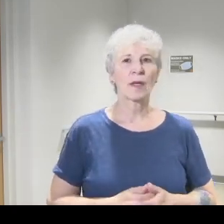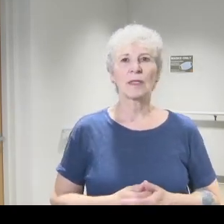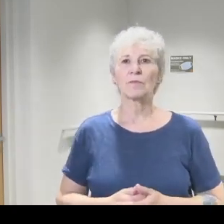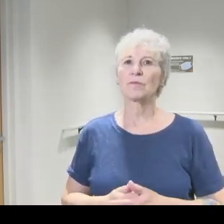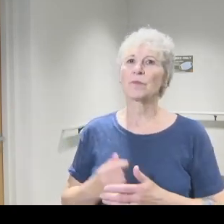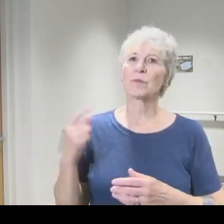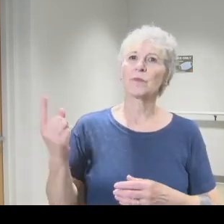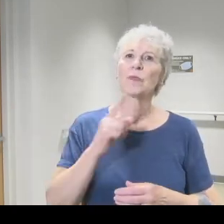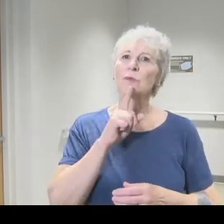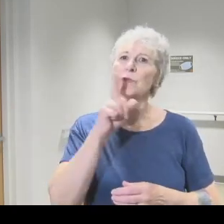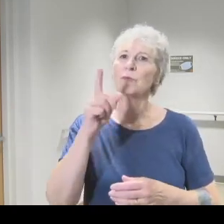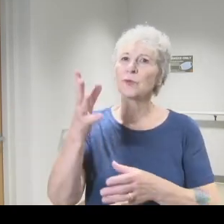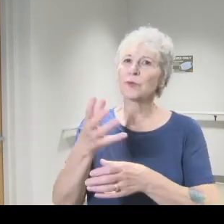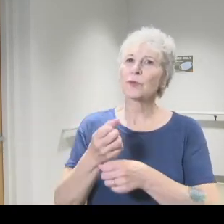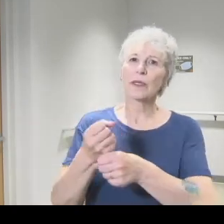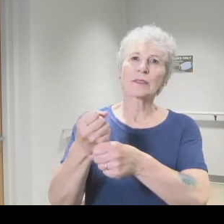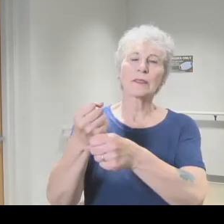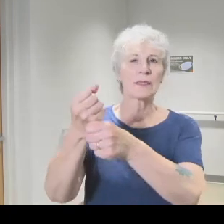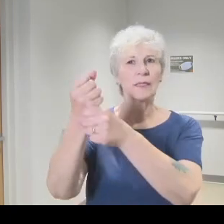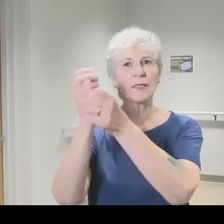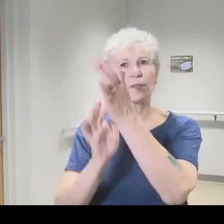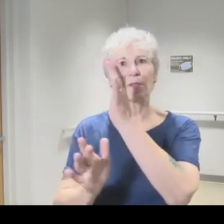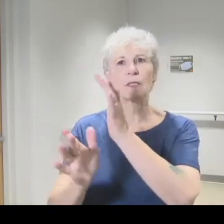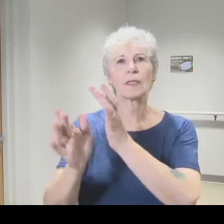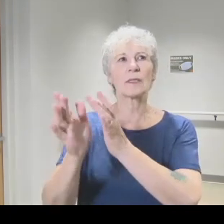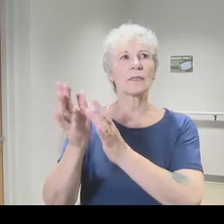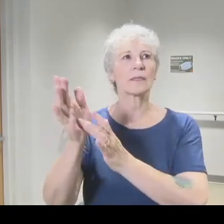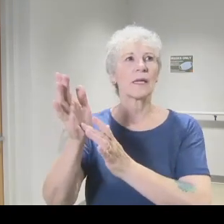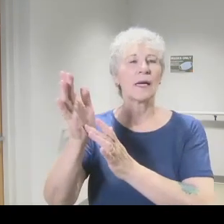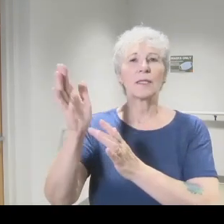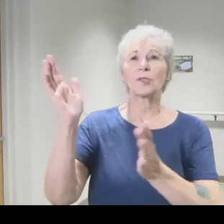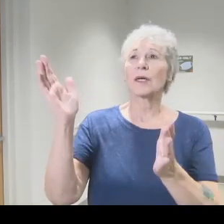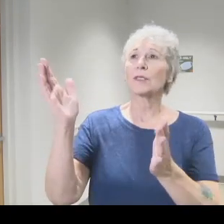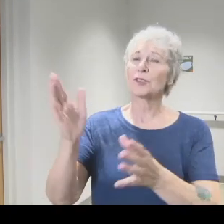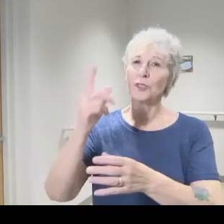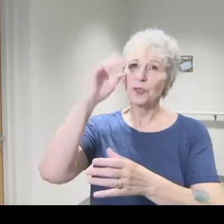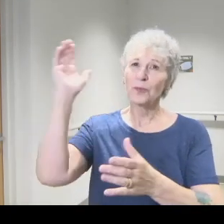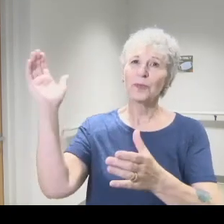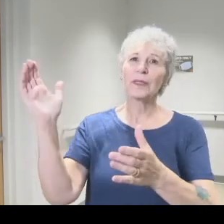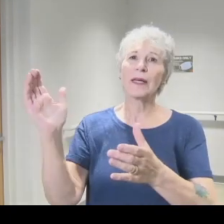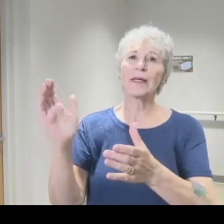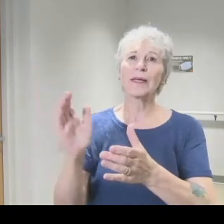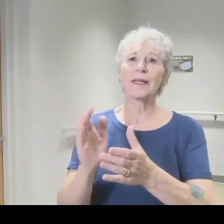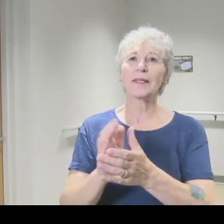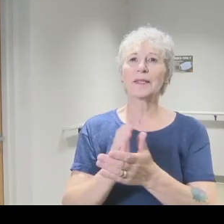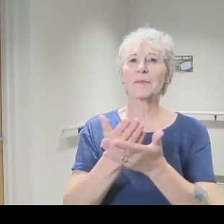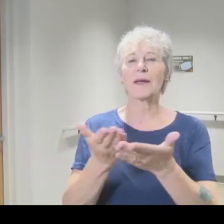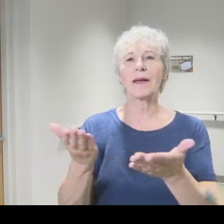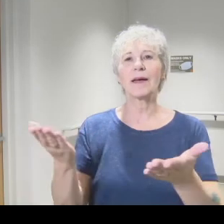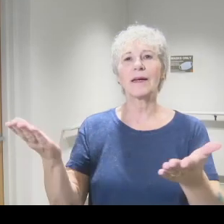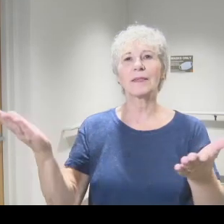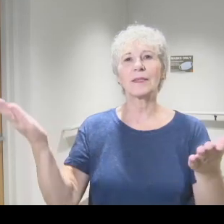"'Tis so sweet to trust in Jesus, just to take